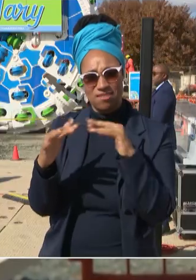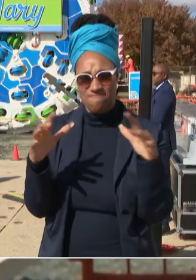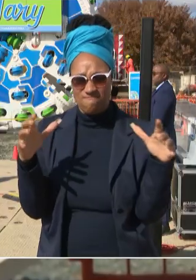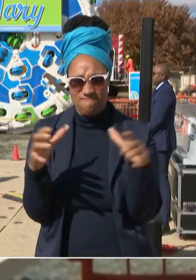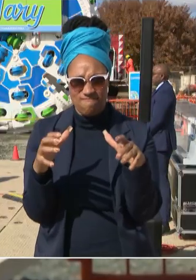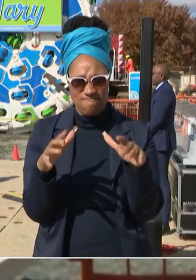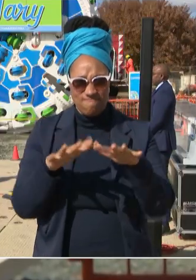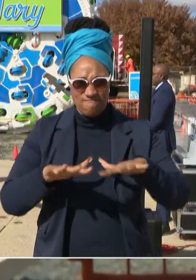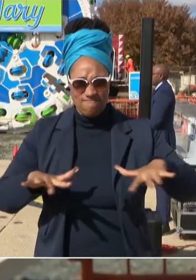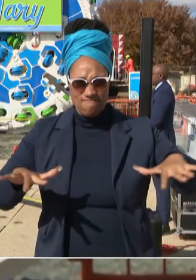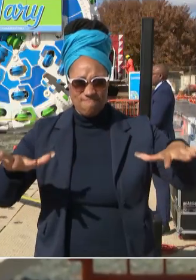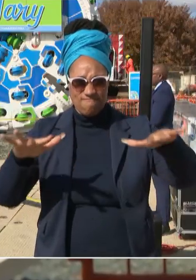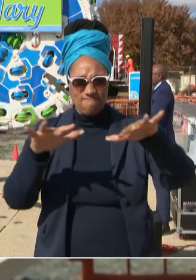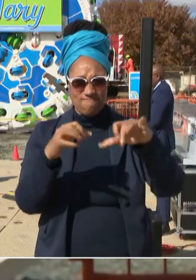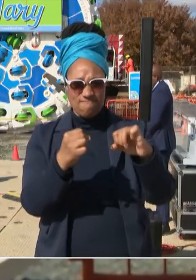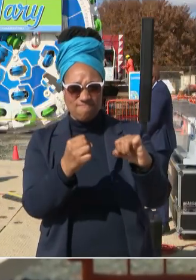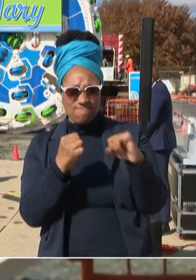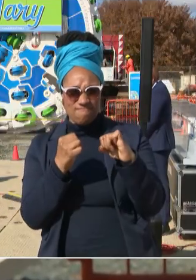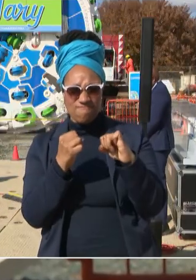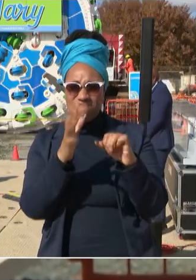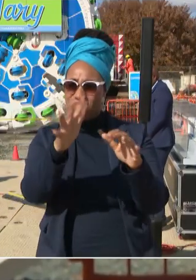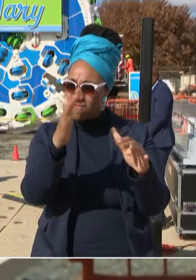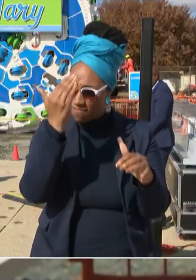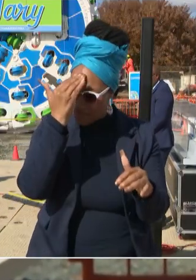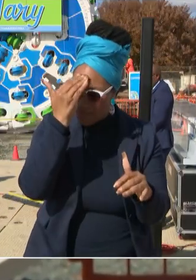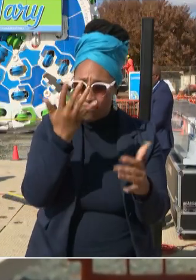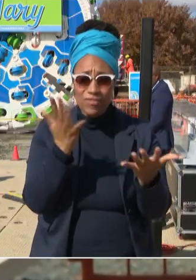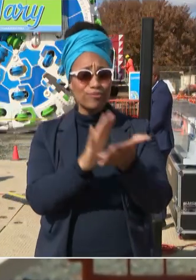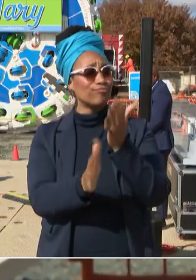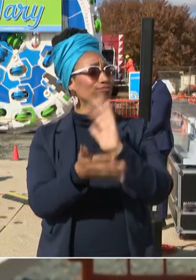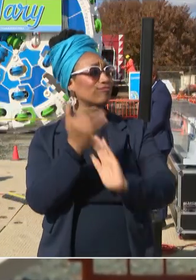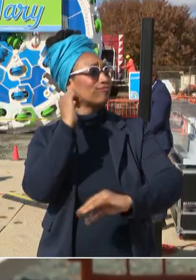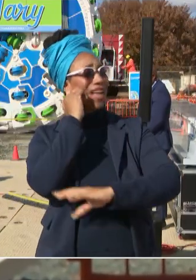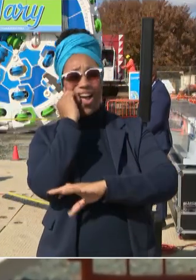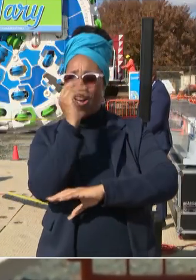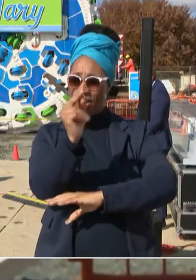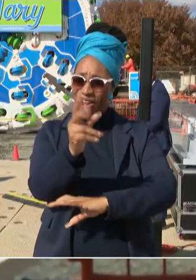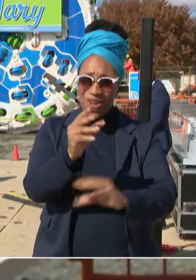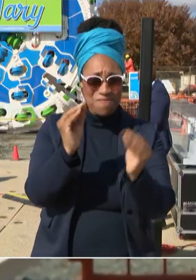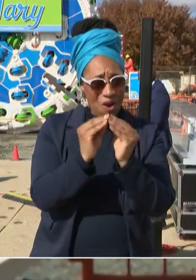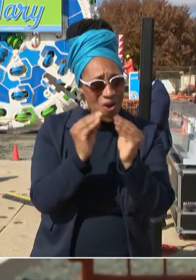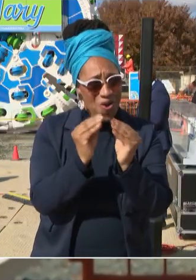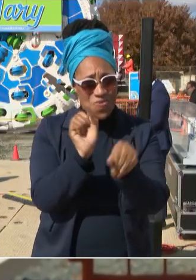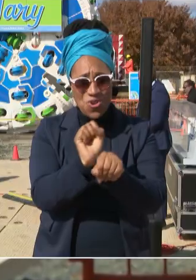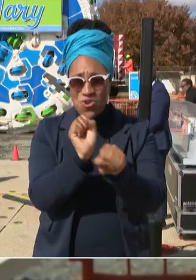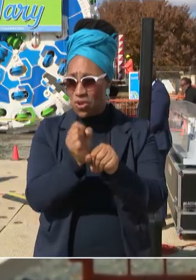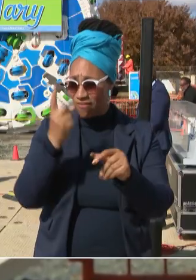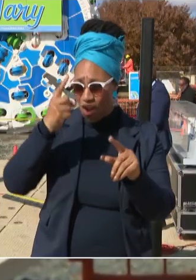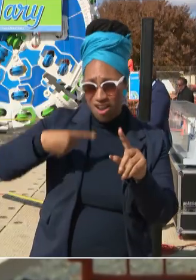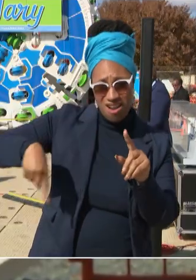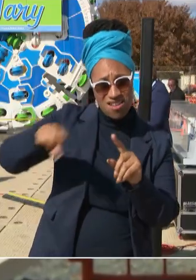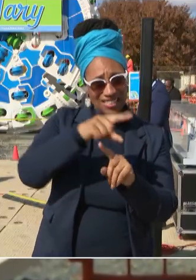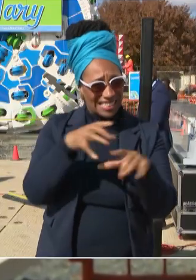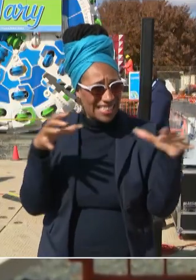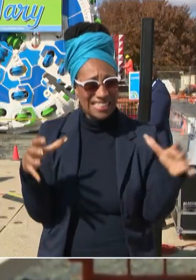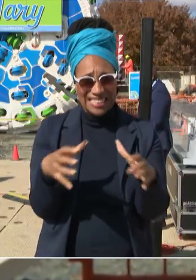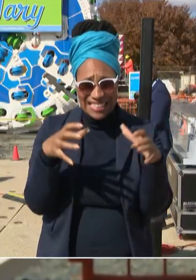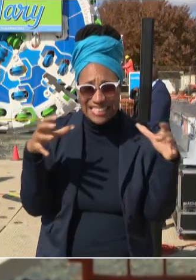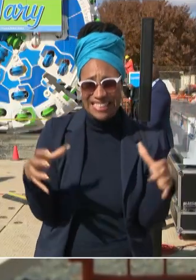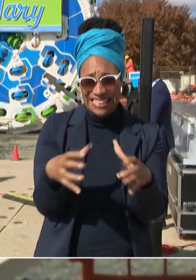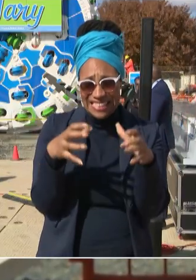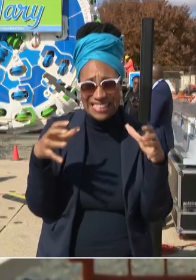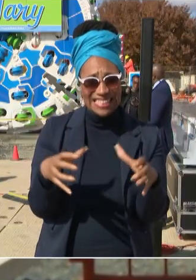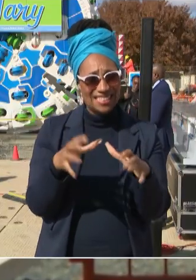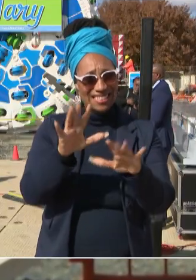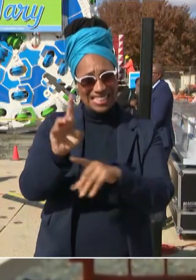district's water supply, right? And it's going to take all of us. It's going to take us here in D.C., but it's going to take our partners in the